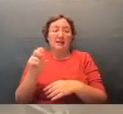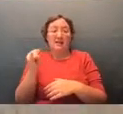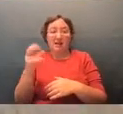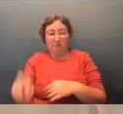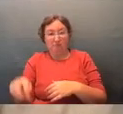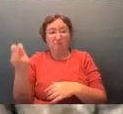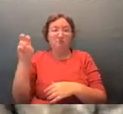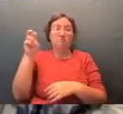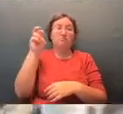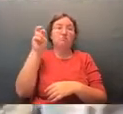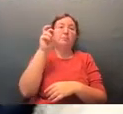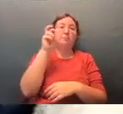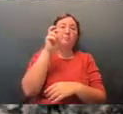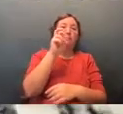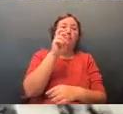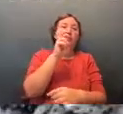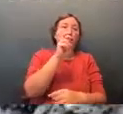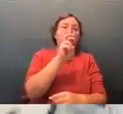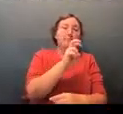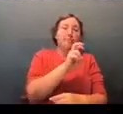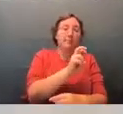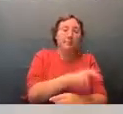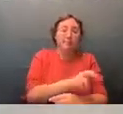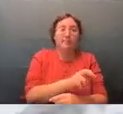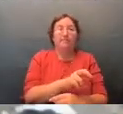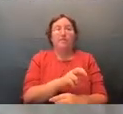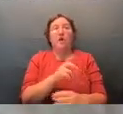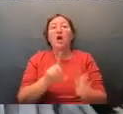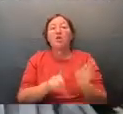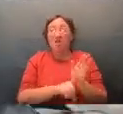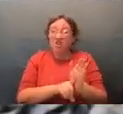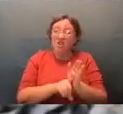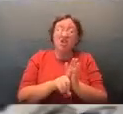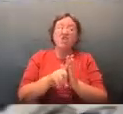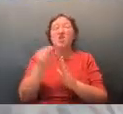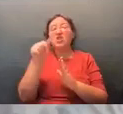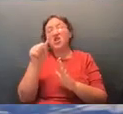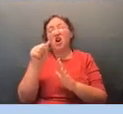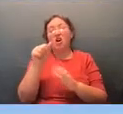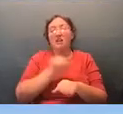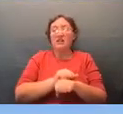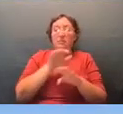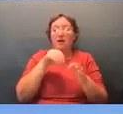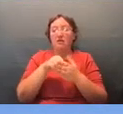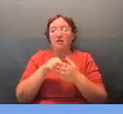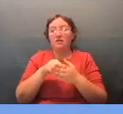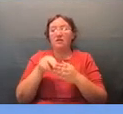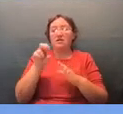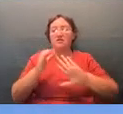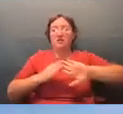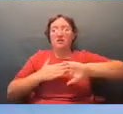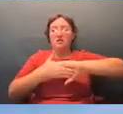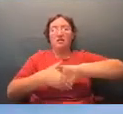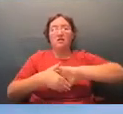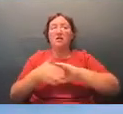way now up to the tallest point in the lower 48 states, which